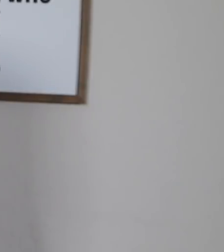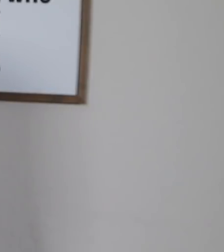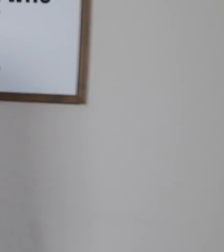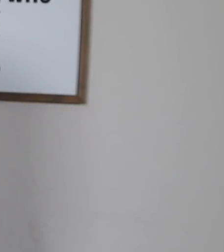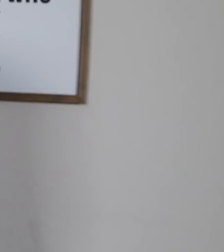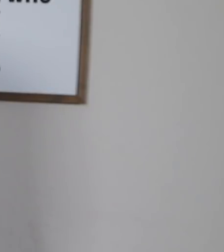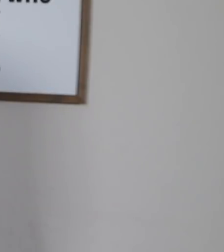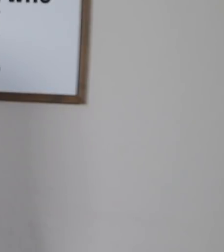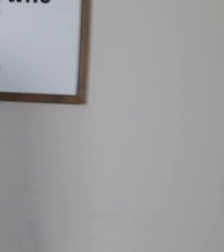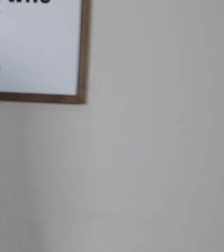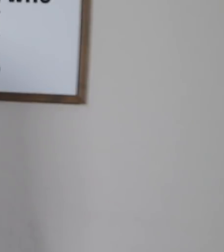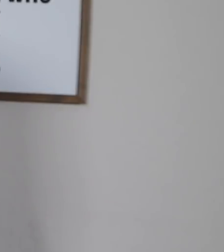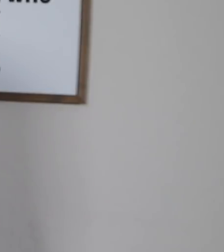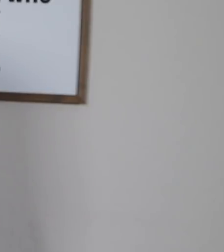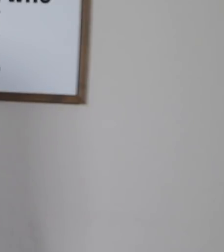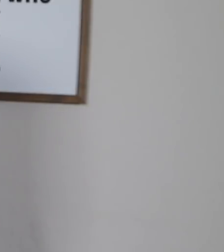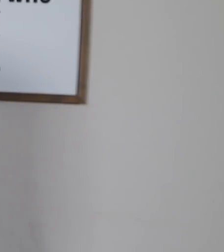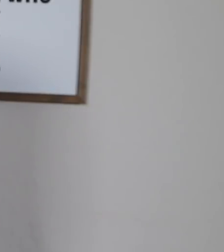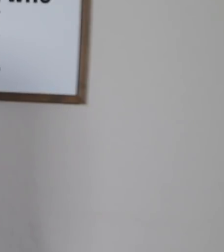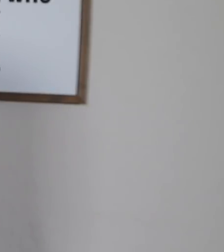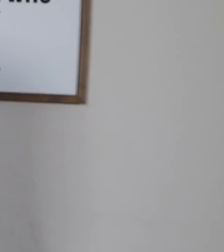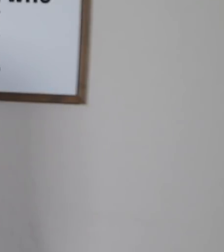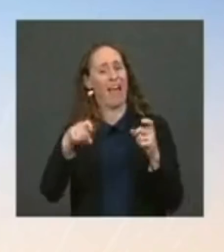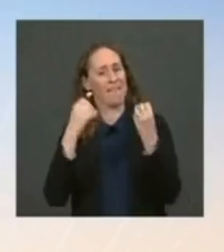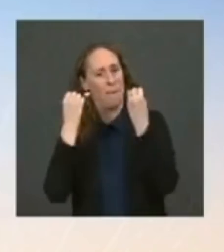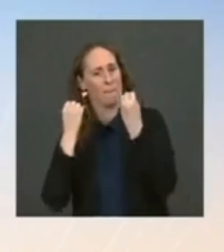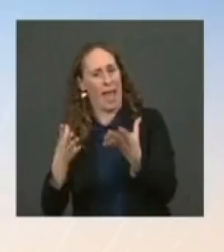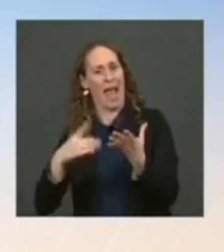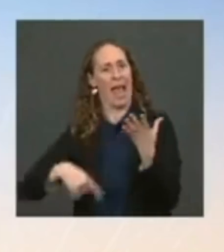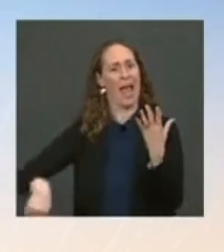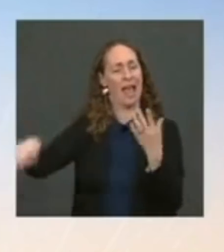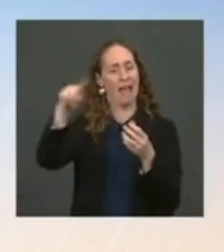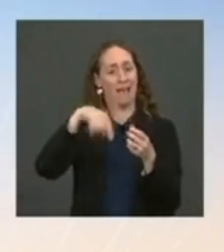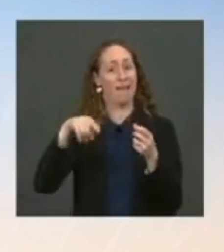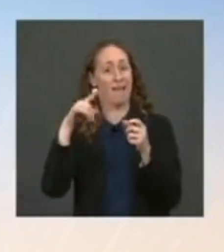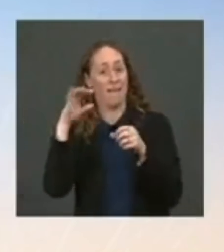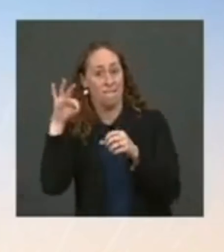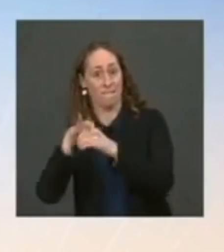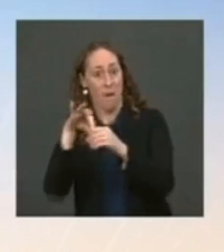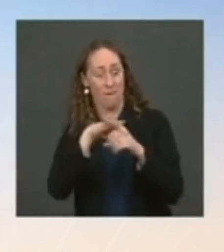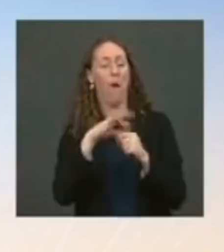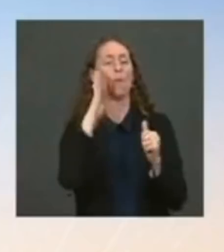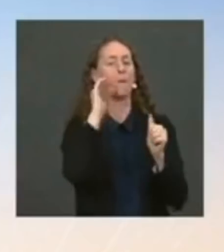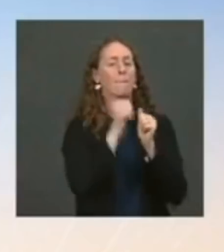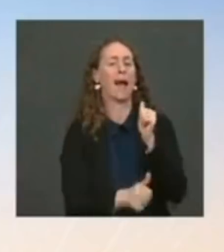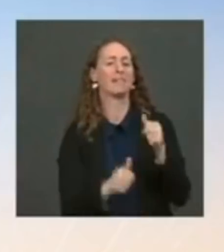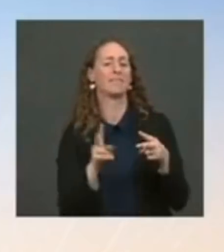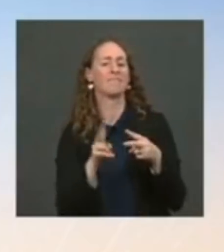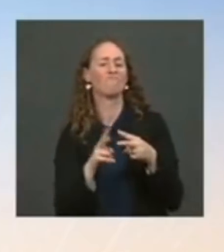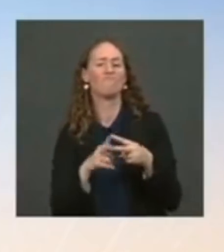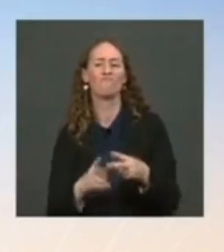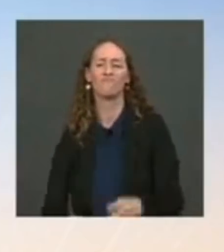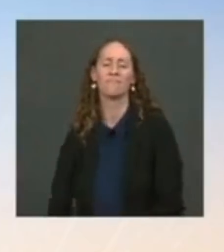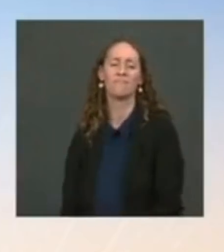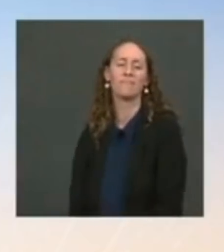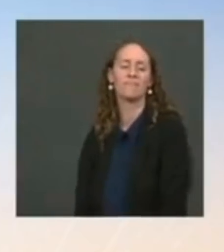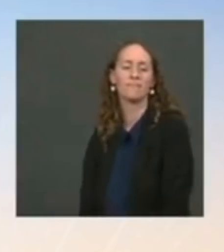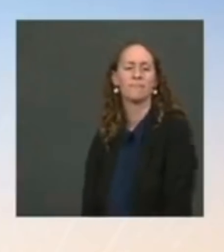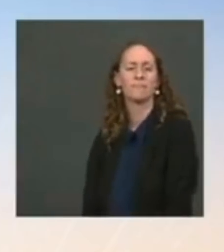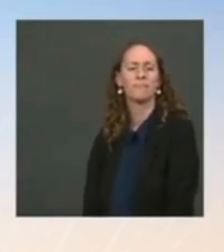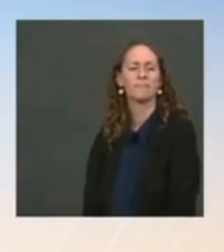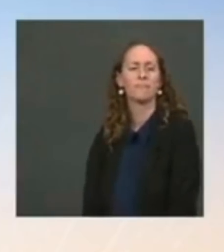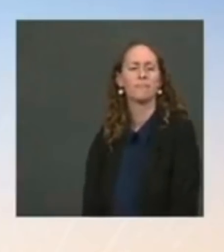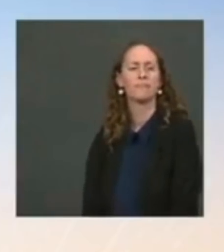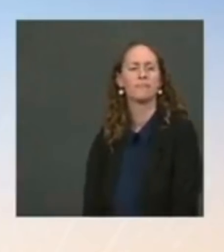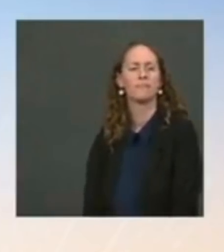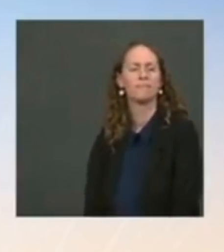will be the one blamed for possible holiday shopping issues. Summary of this, you know, presidents get blame or credit for a whole range of things that they may not